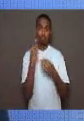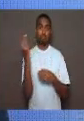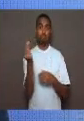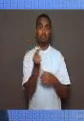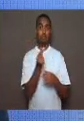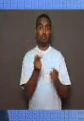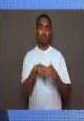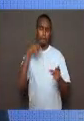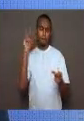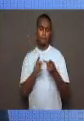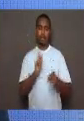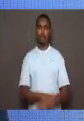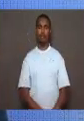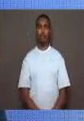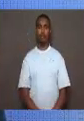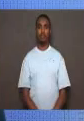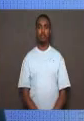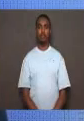used appropriately.